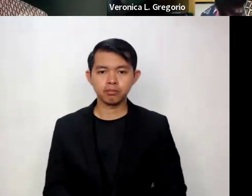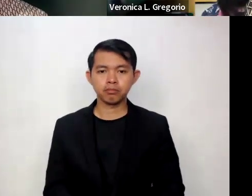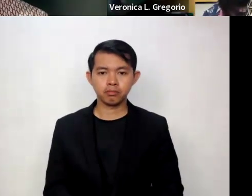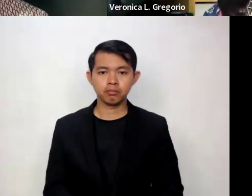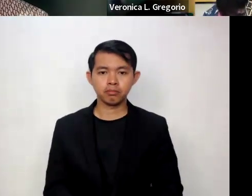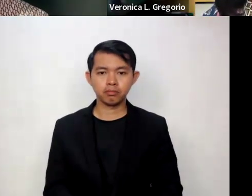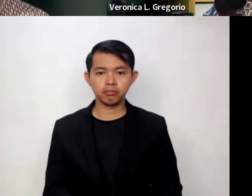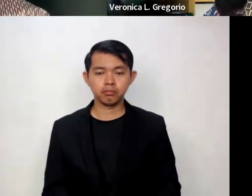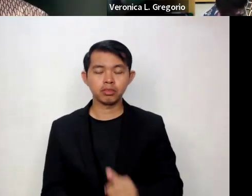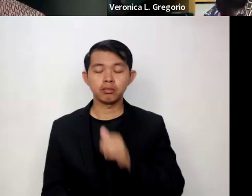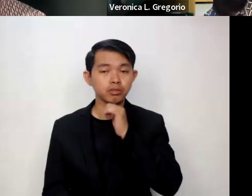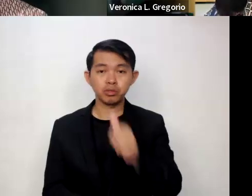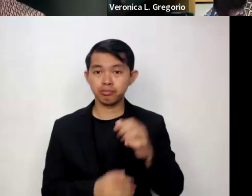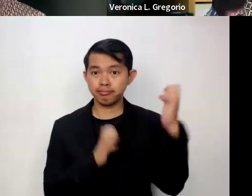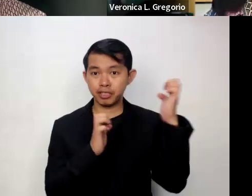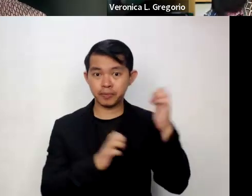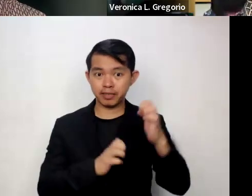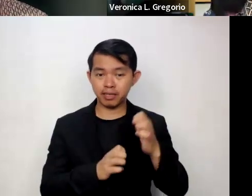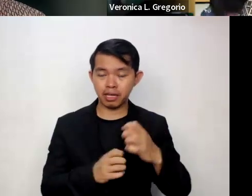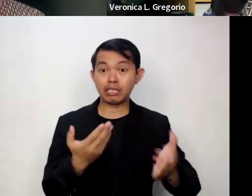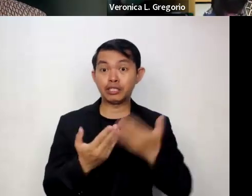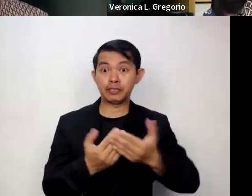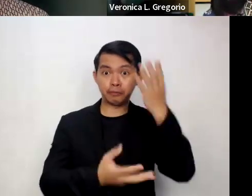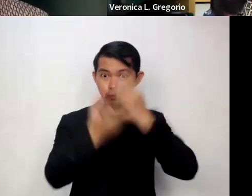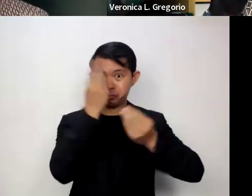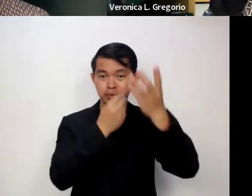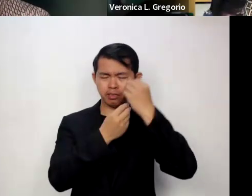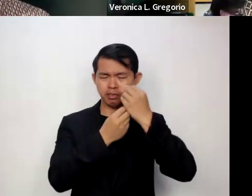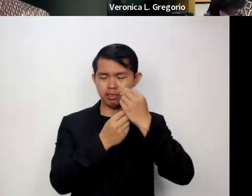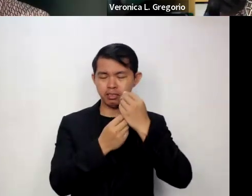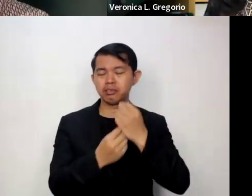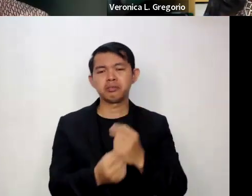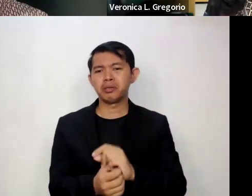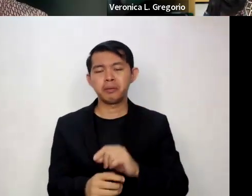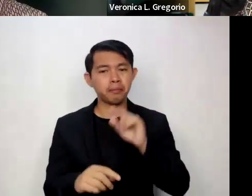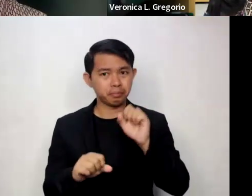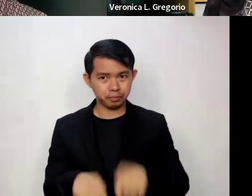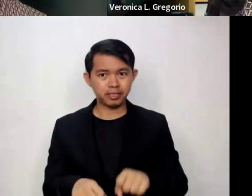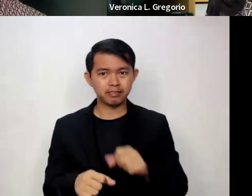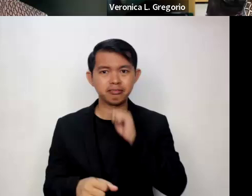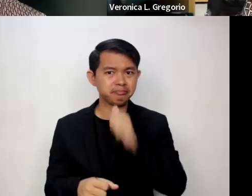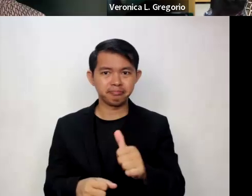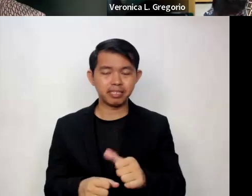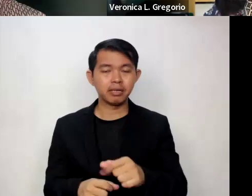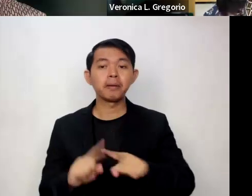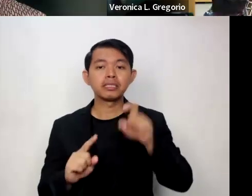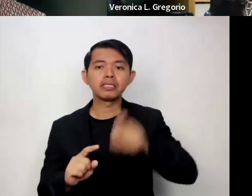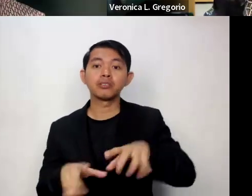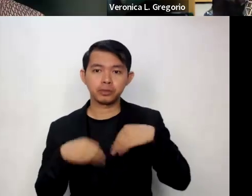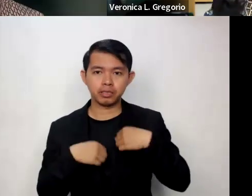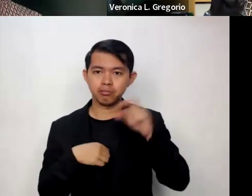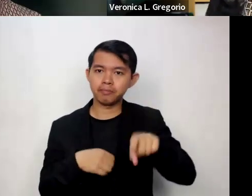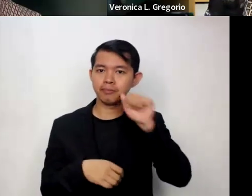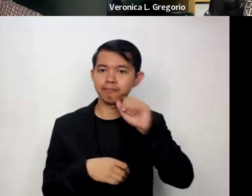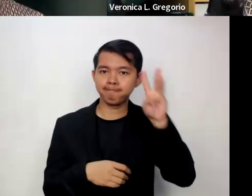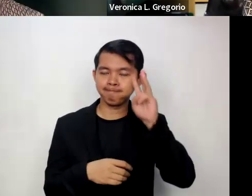ay absorb nila yung lahat. That's not how it works. Pwedeng hindi. And you need to accept that because that's how it is. You present